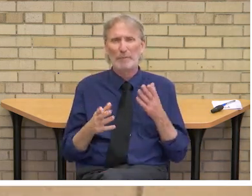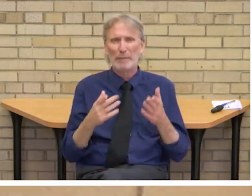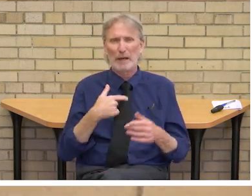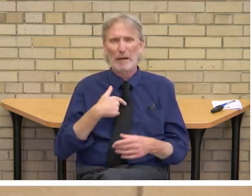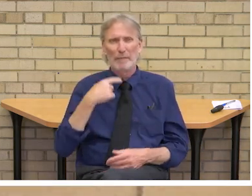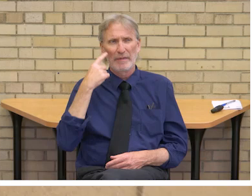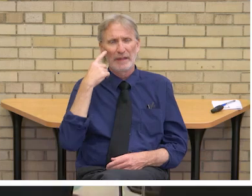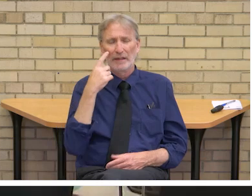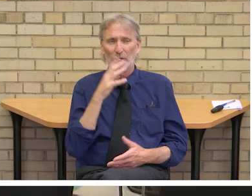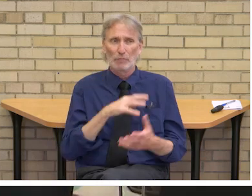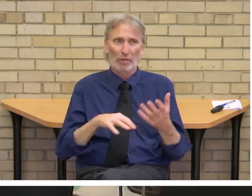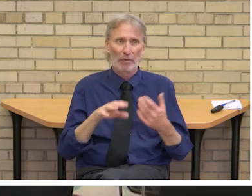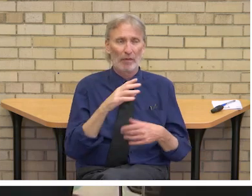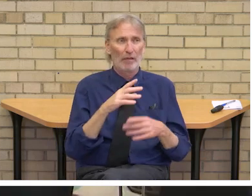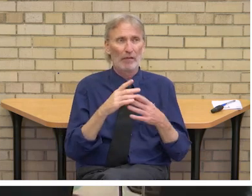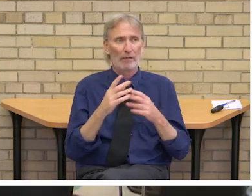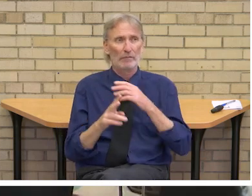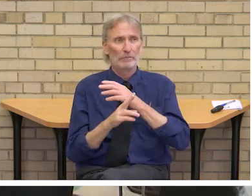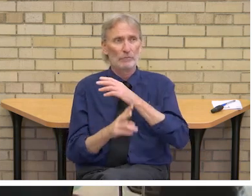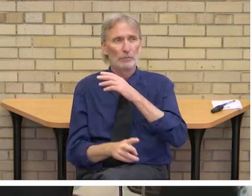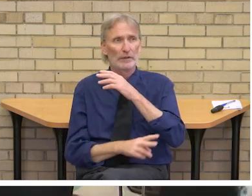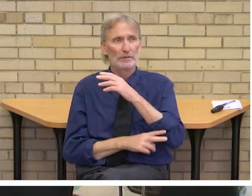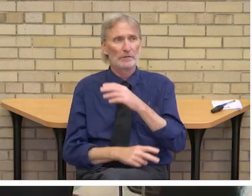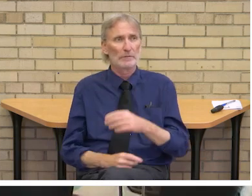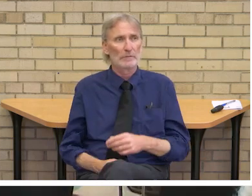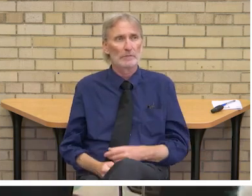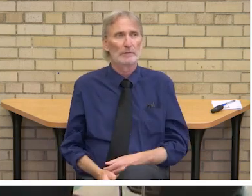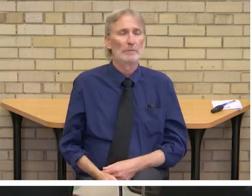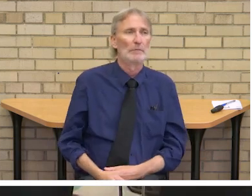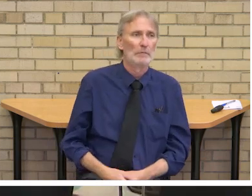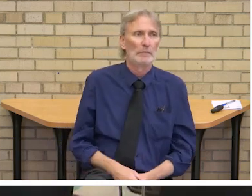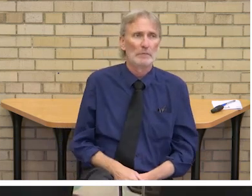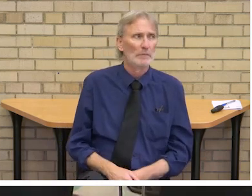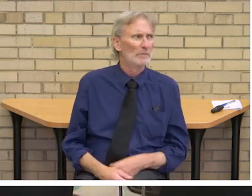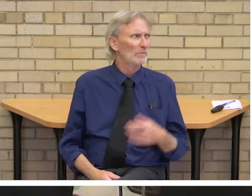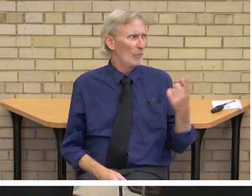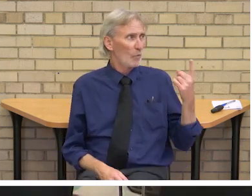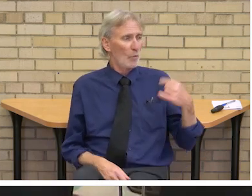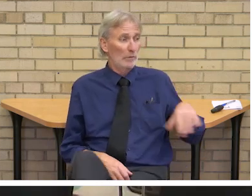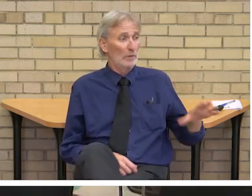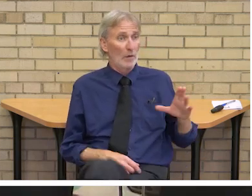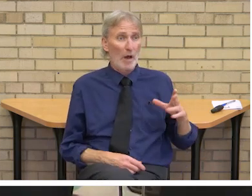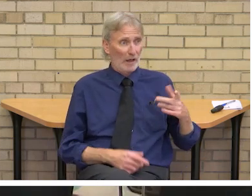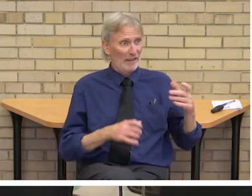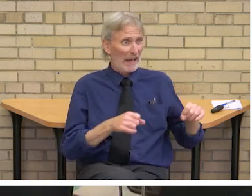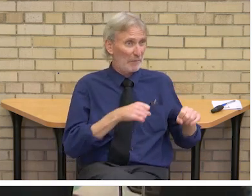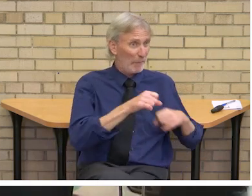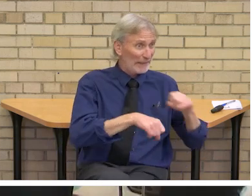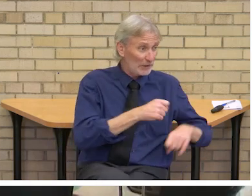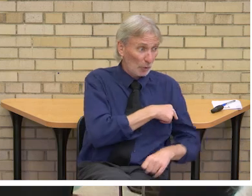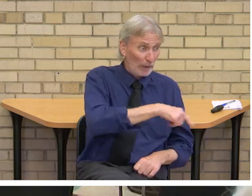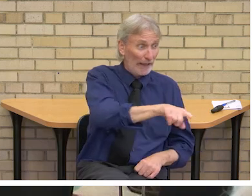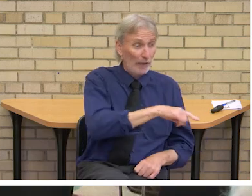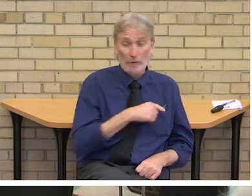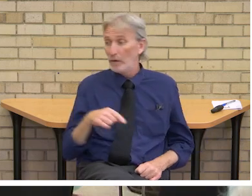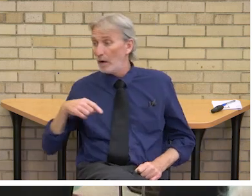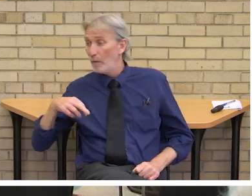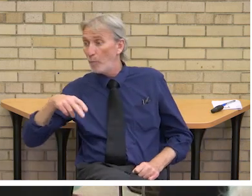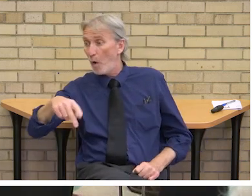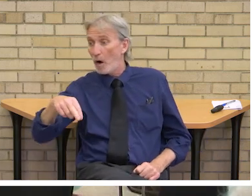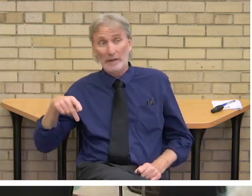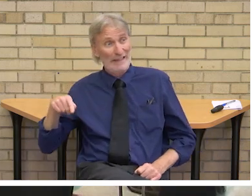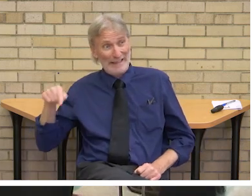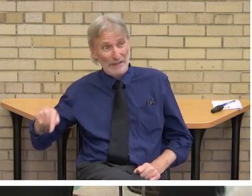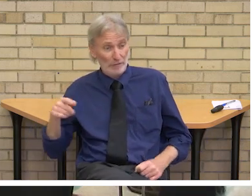bridge projects at the moment. No, I mean, could you make one a bike lane and the other one a pedestrian lane? So, and